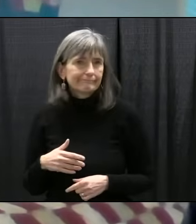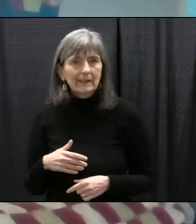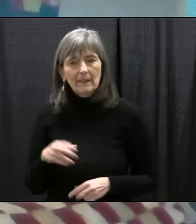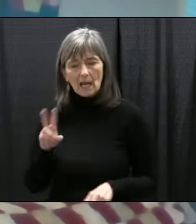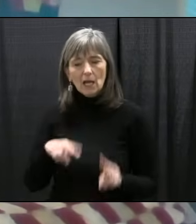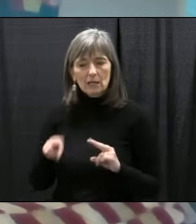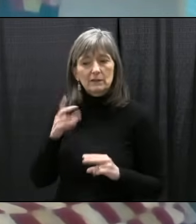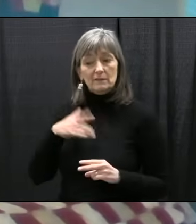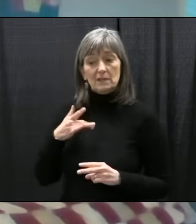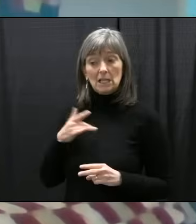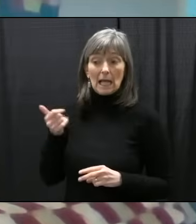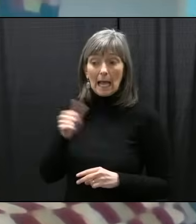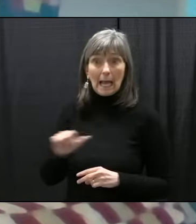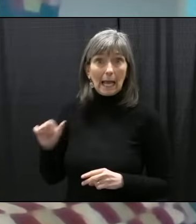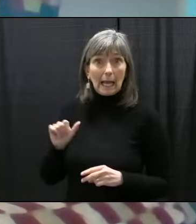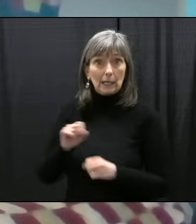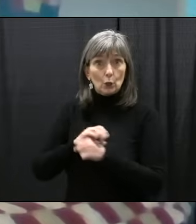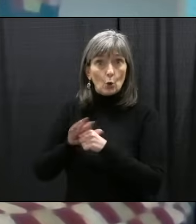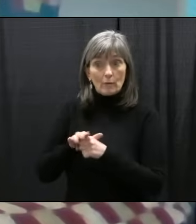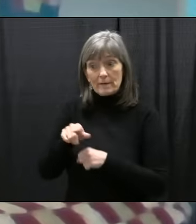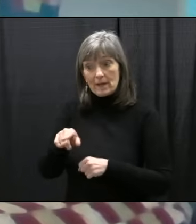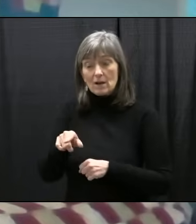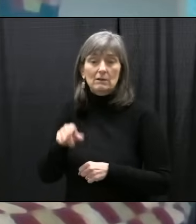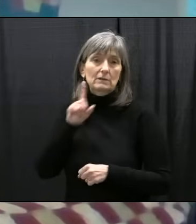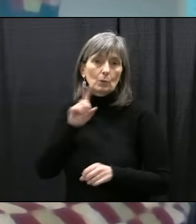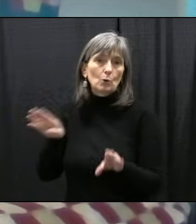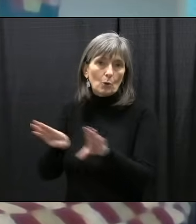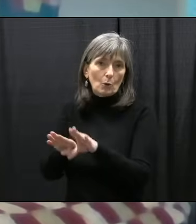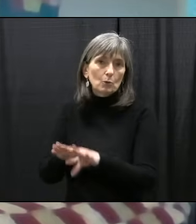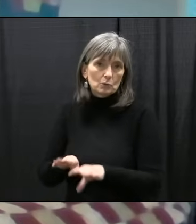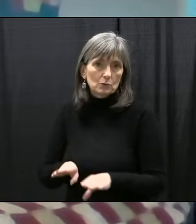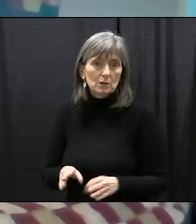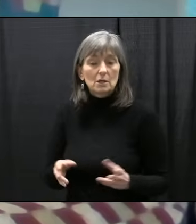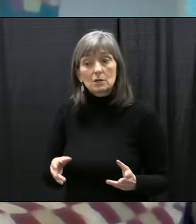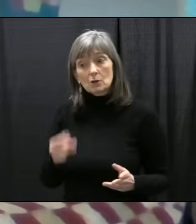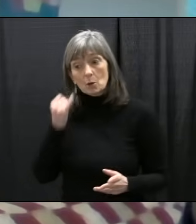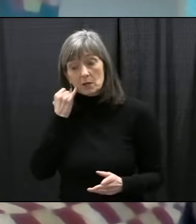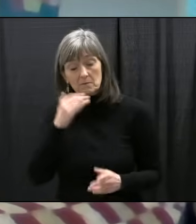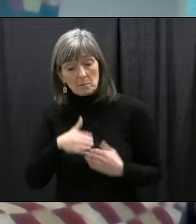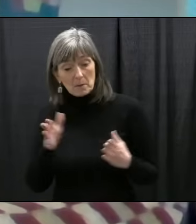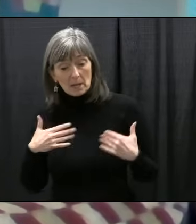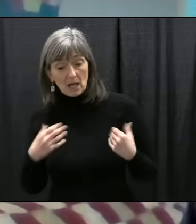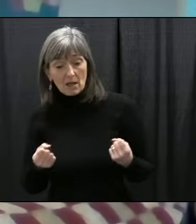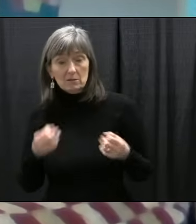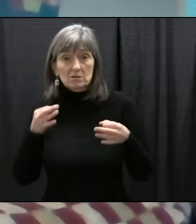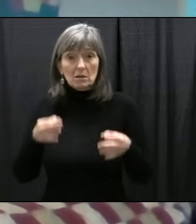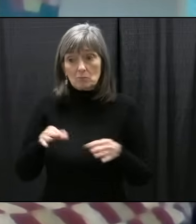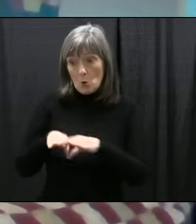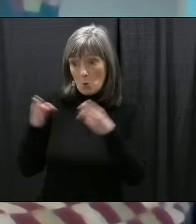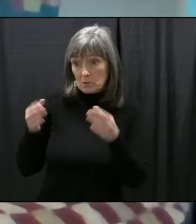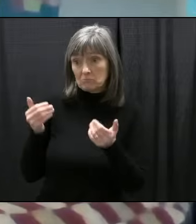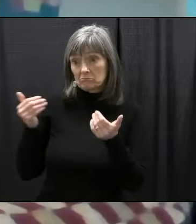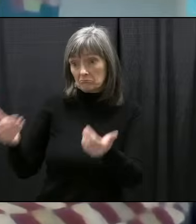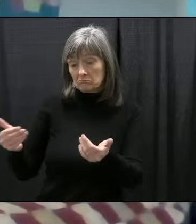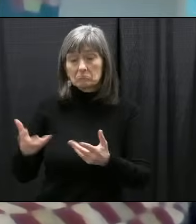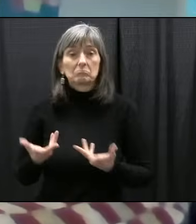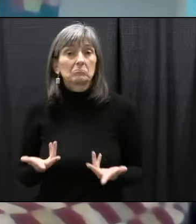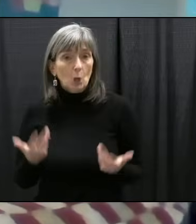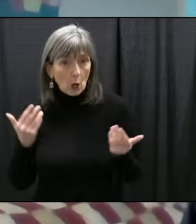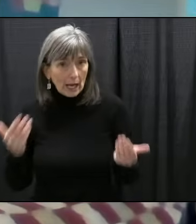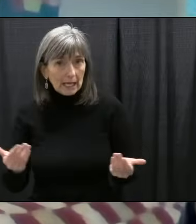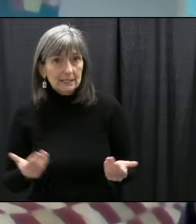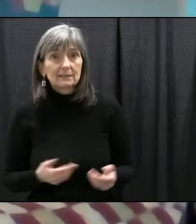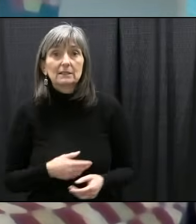if there's a risk of contracting COVID. So, I think we need to remember that we've all worked really hard,